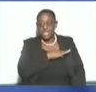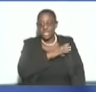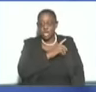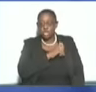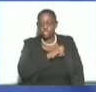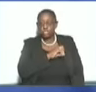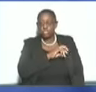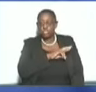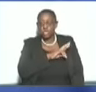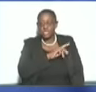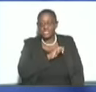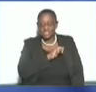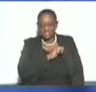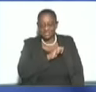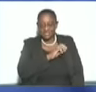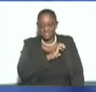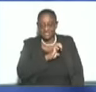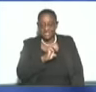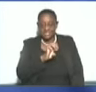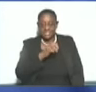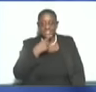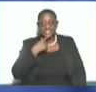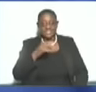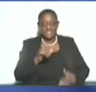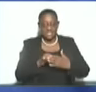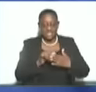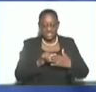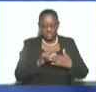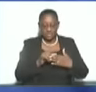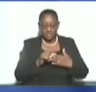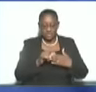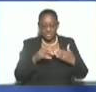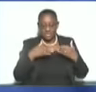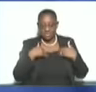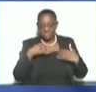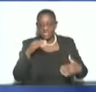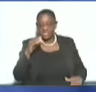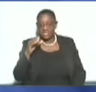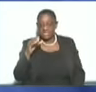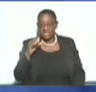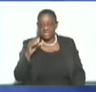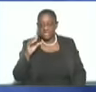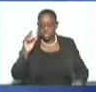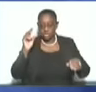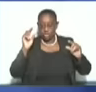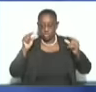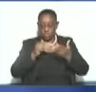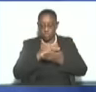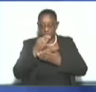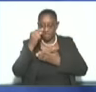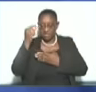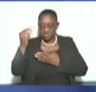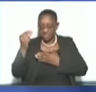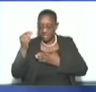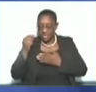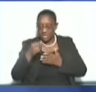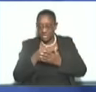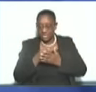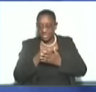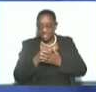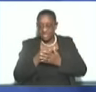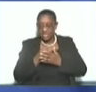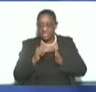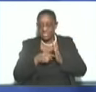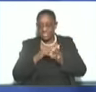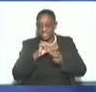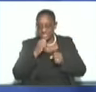was just down to a tournament, the ECAS qualifier in U.S. Virgin Islands earlier this year.